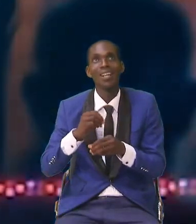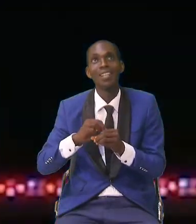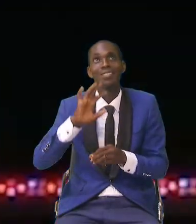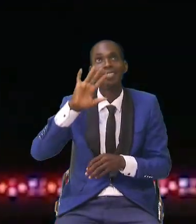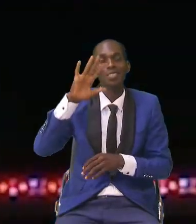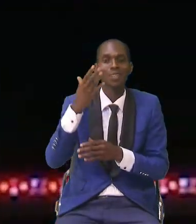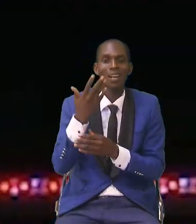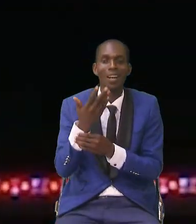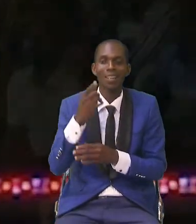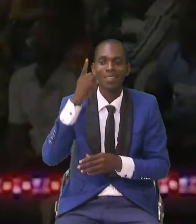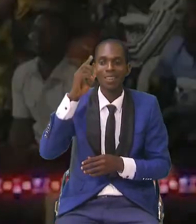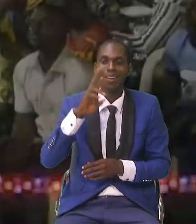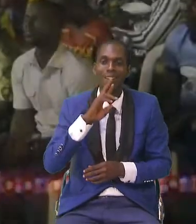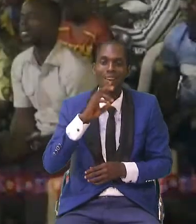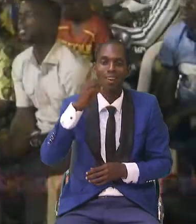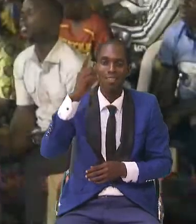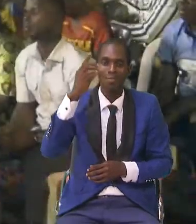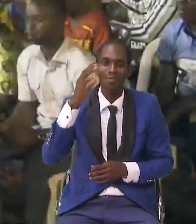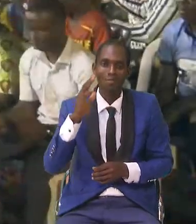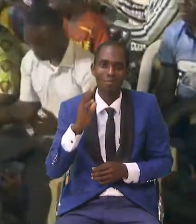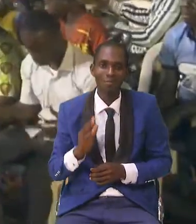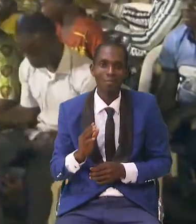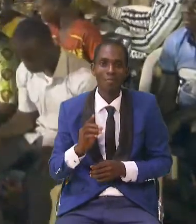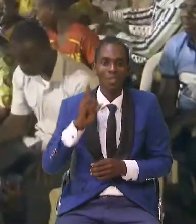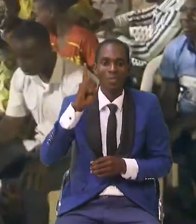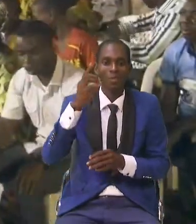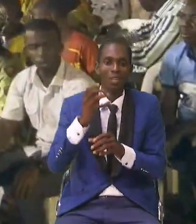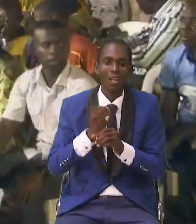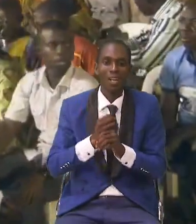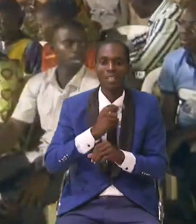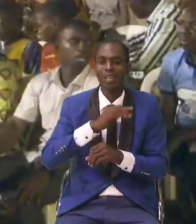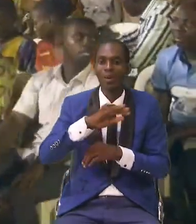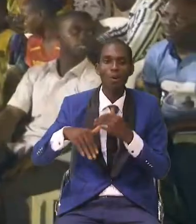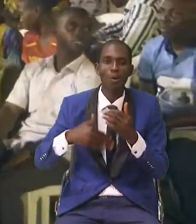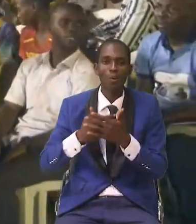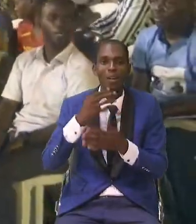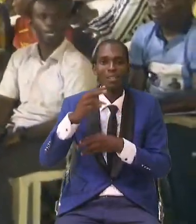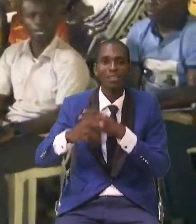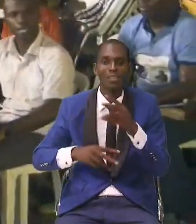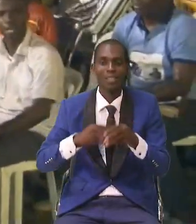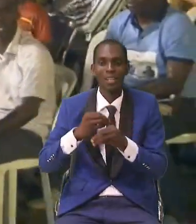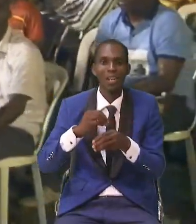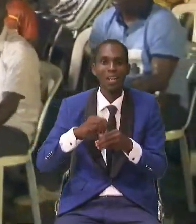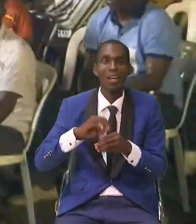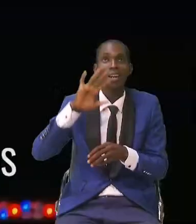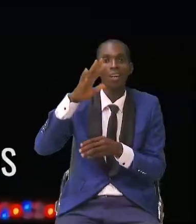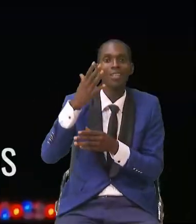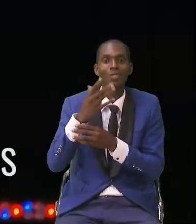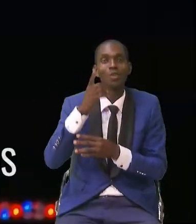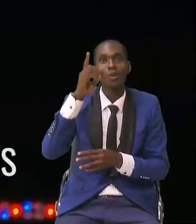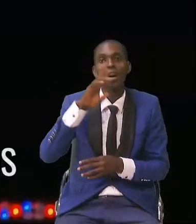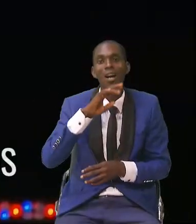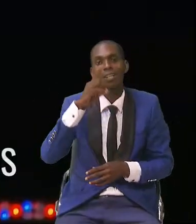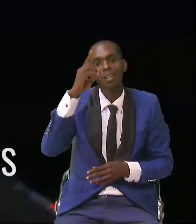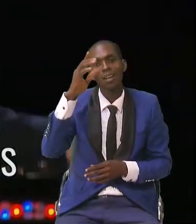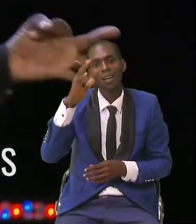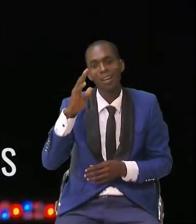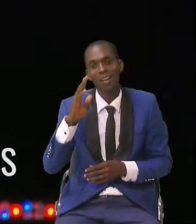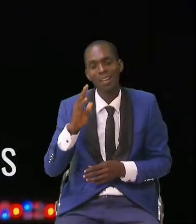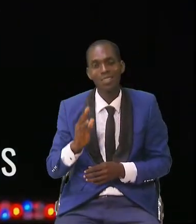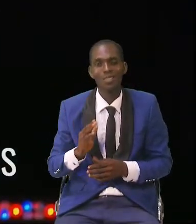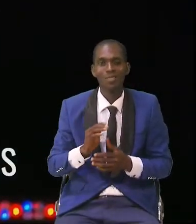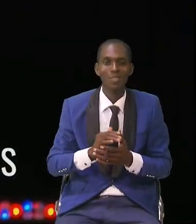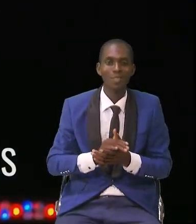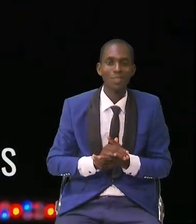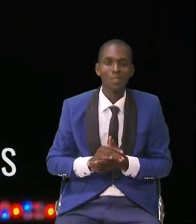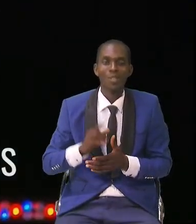God. You've got the whole world. You've got the whole world in your hands. You are God. You've got the whole world. Come on, say